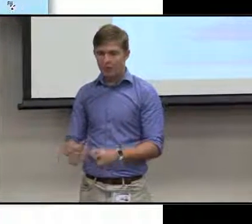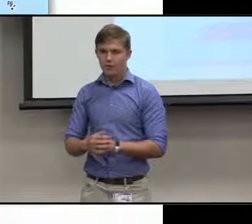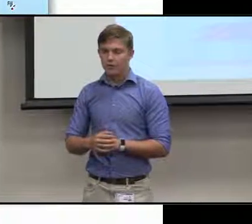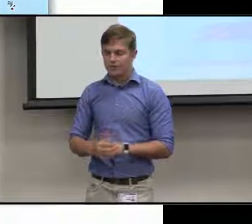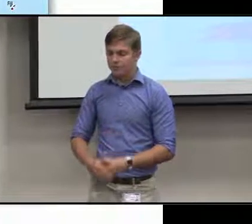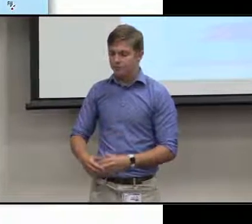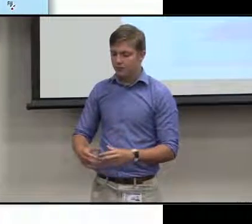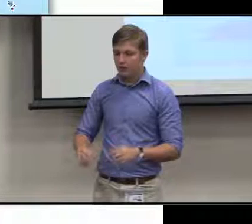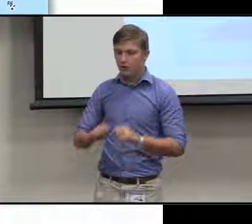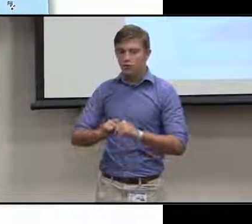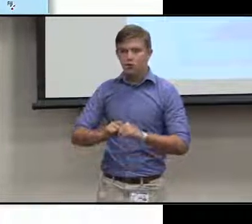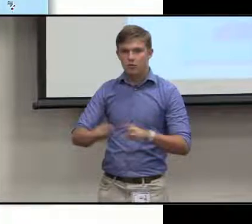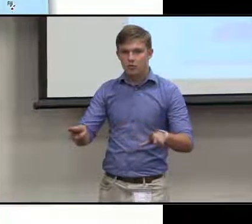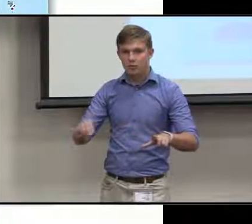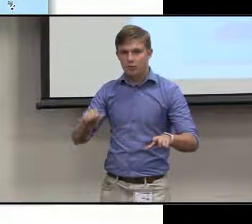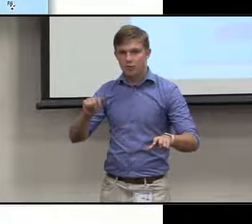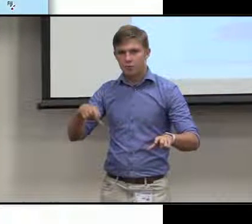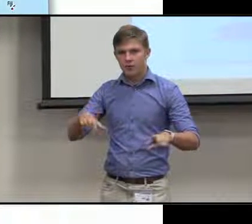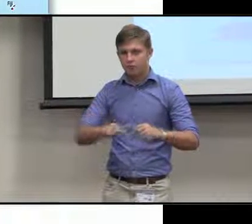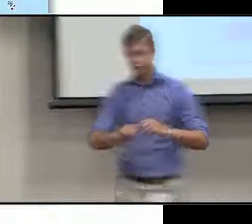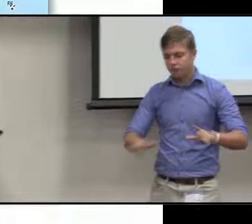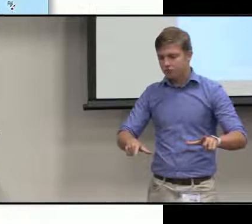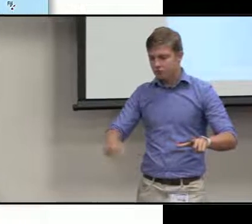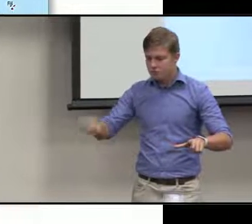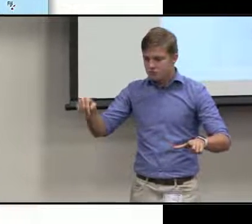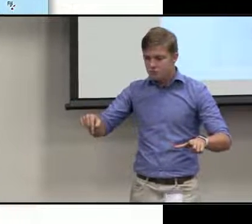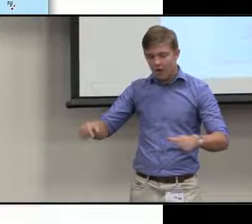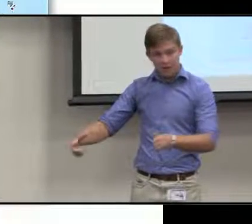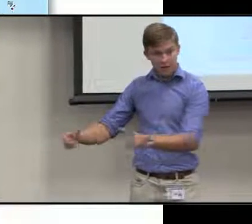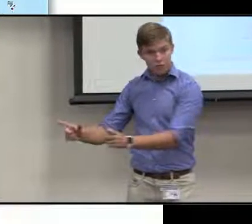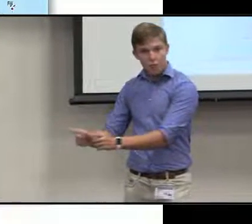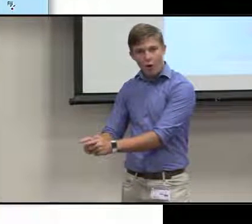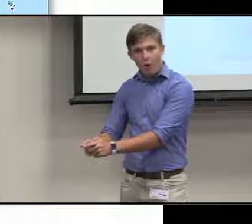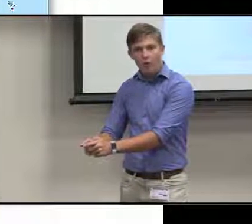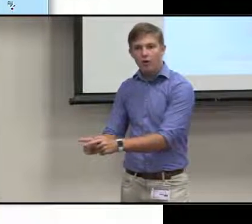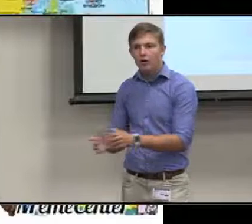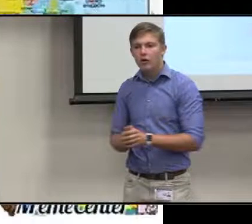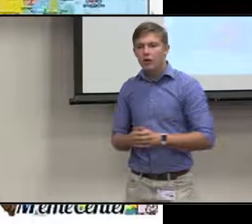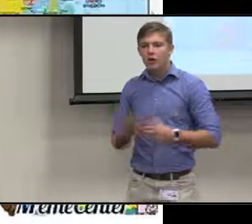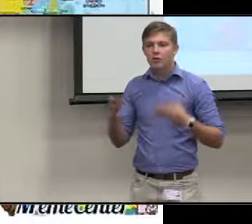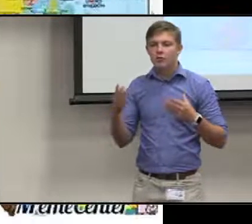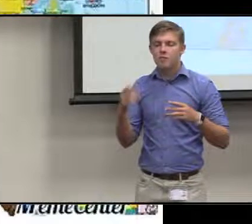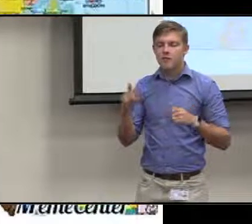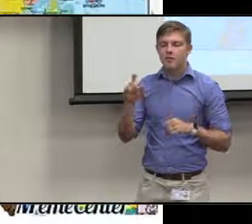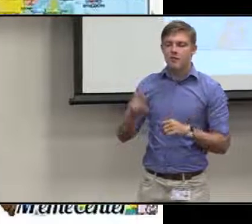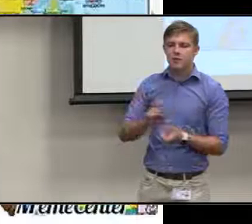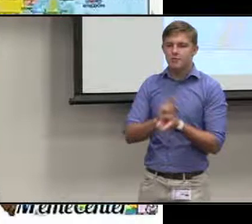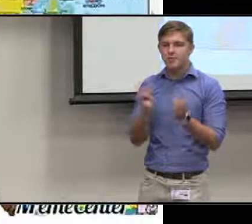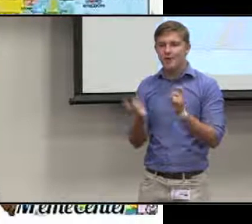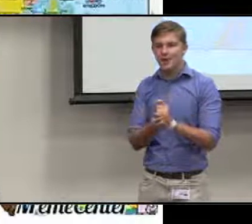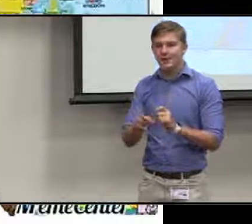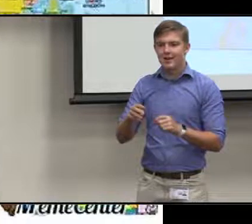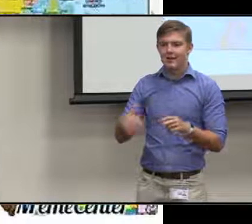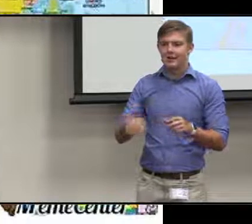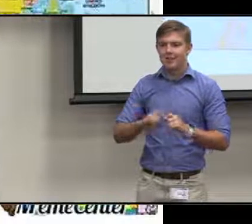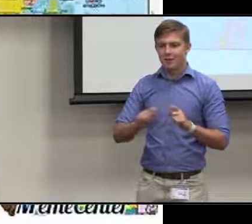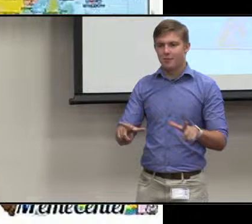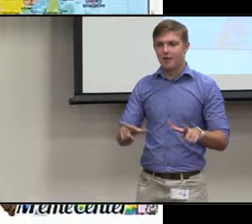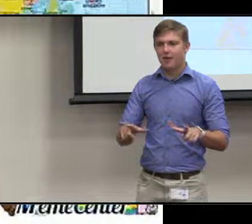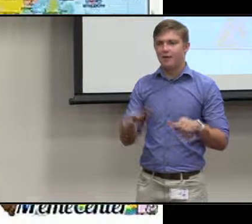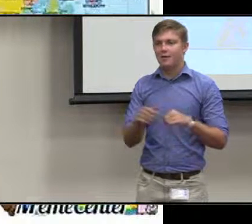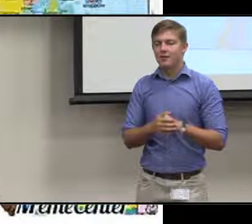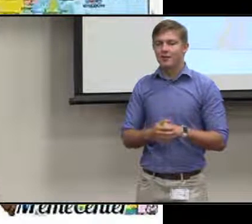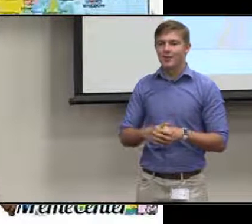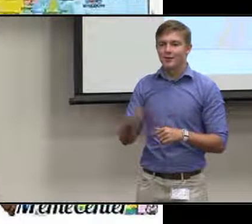they are. They're small. And, you think, well, maybe they should change the map around. And so they do. Australia and New Zealand flip